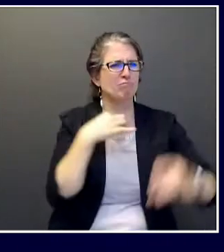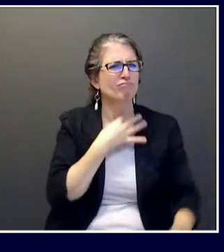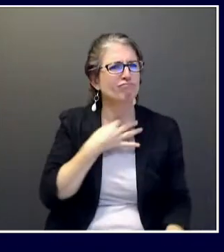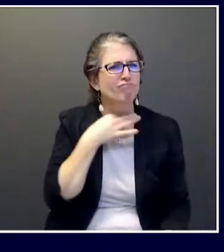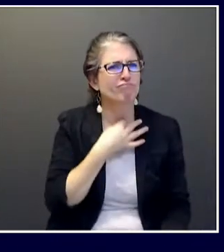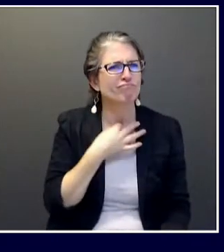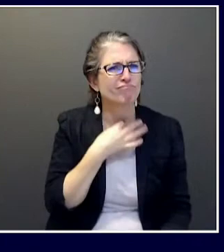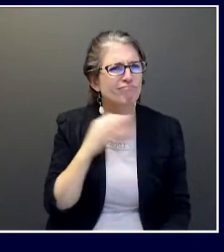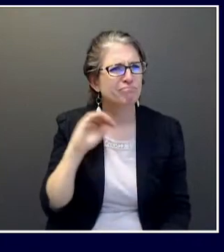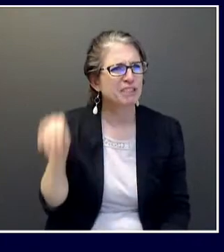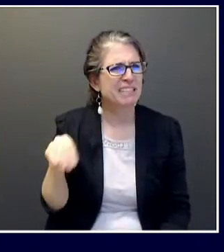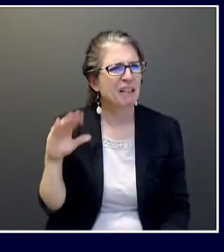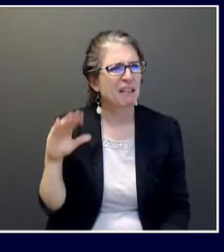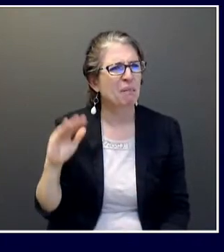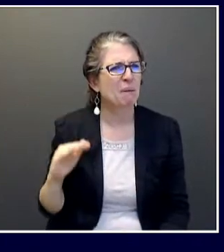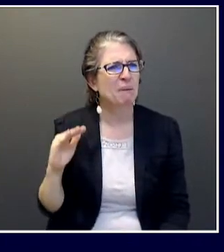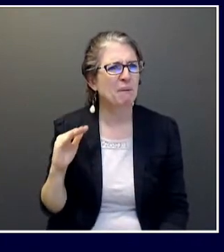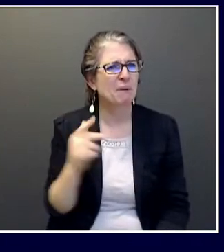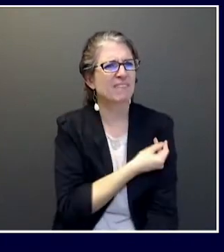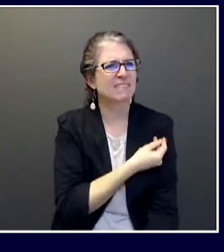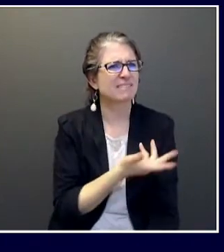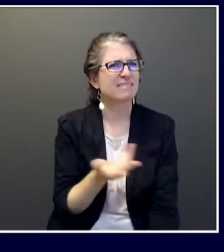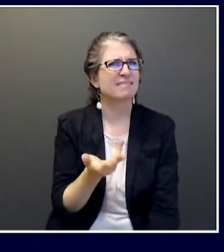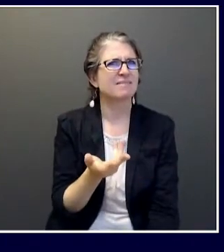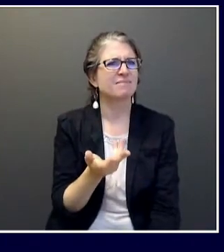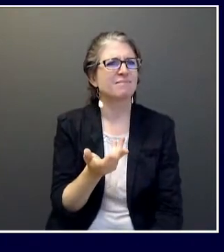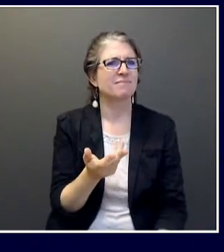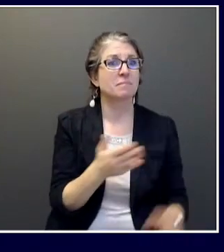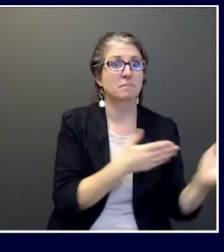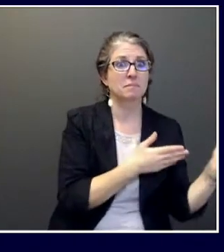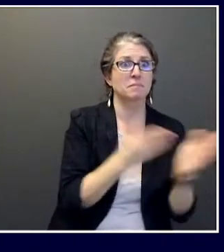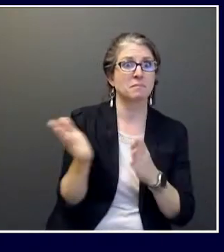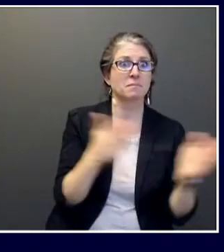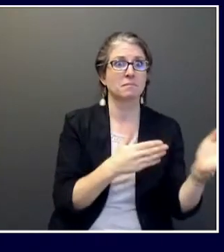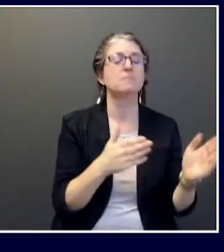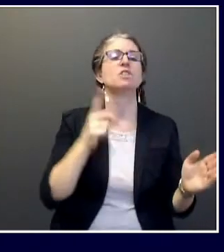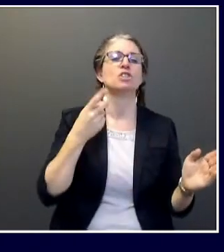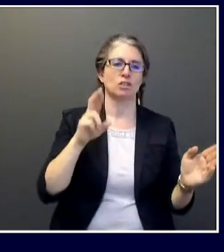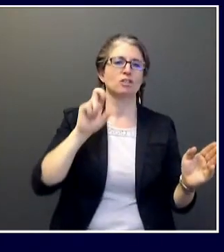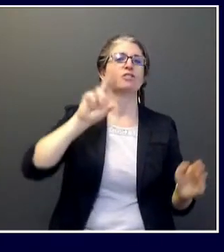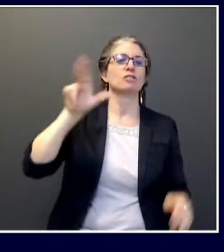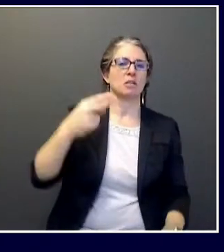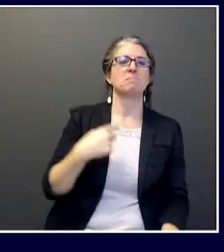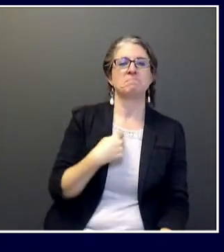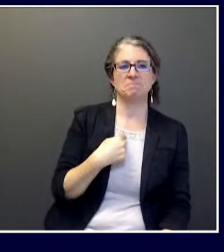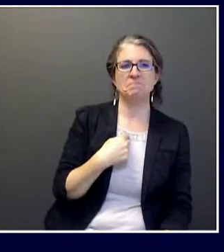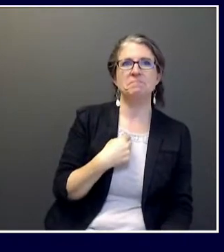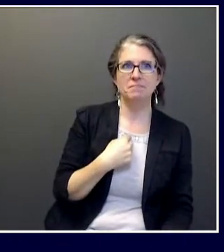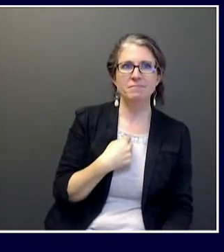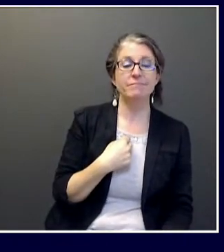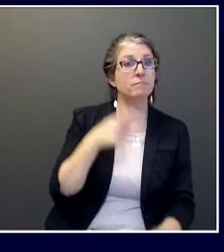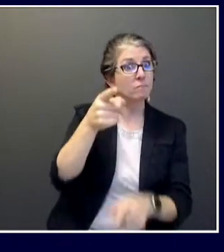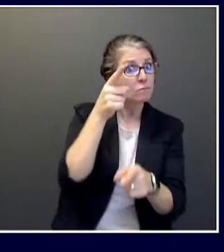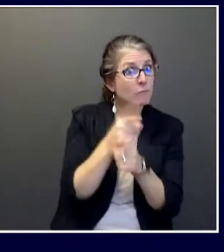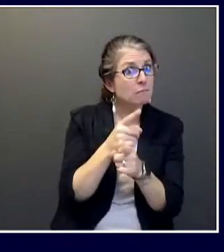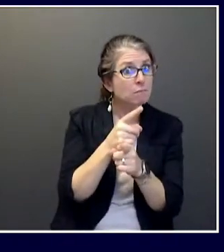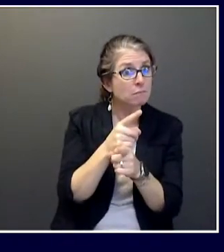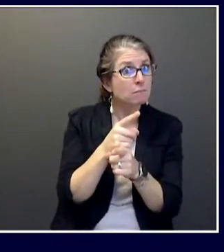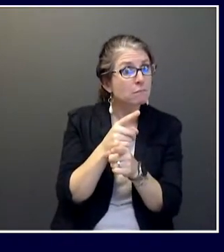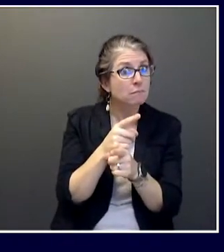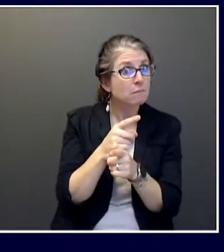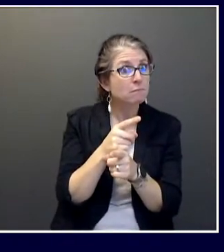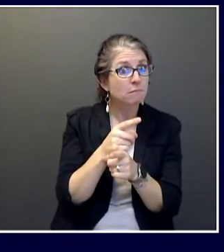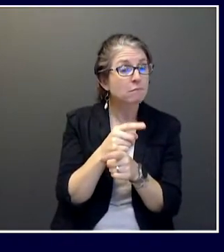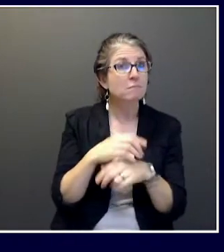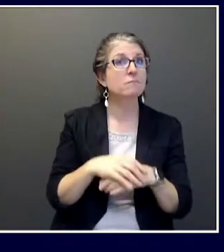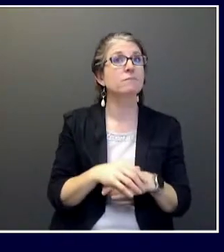I can start, but again, Commissioner, please weigh in. So Ryan, first of all, you're right insofar as vaccination rates in